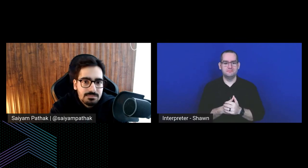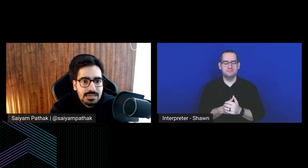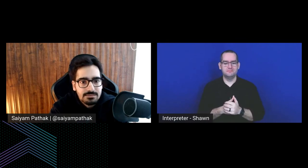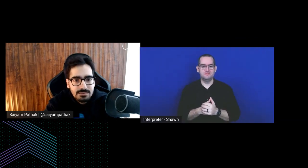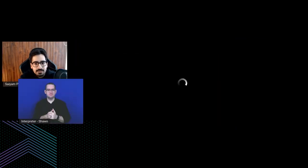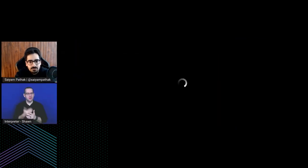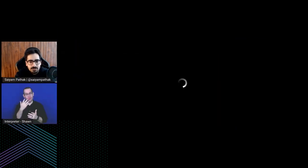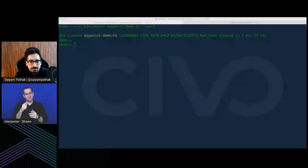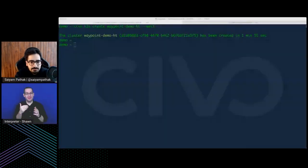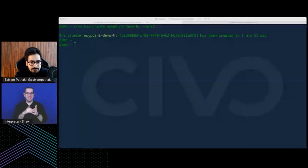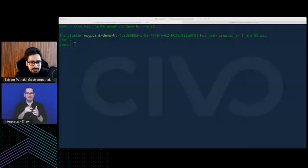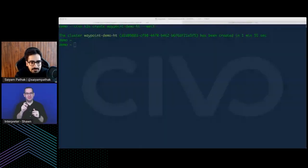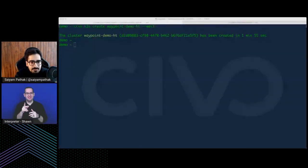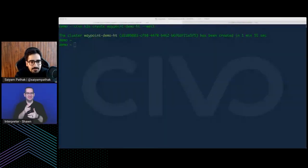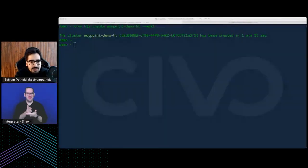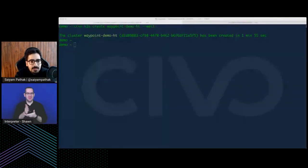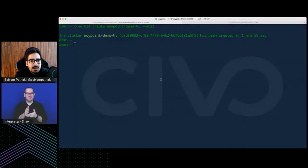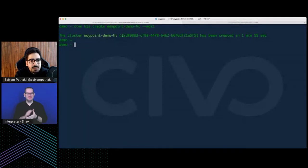again, but anyways, it's okay.